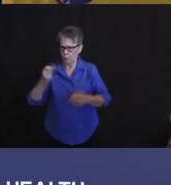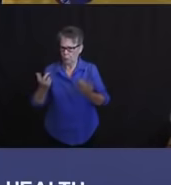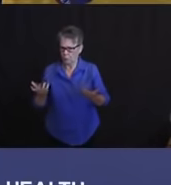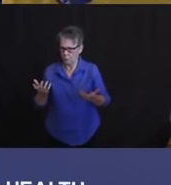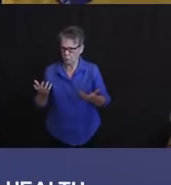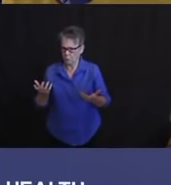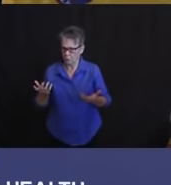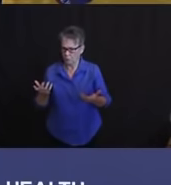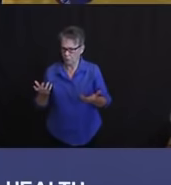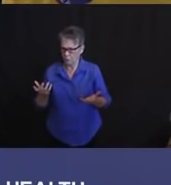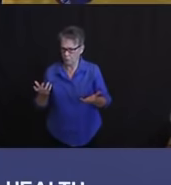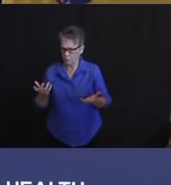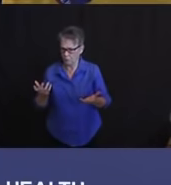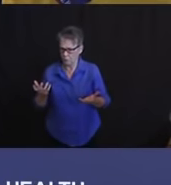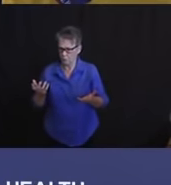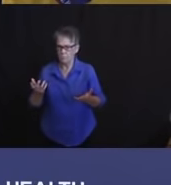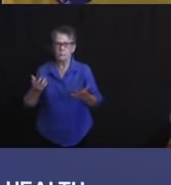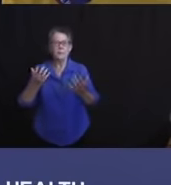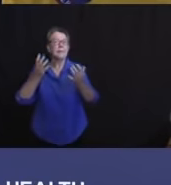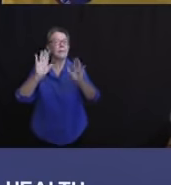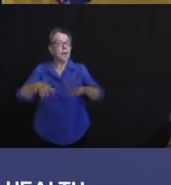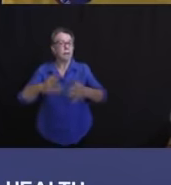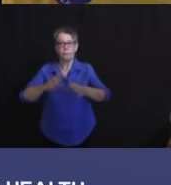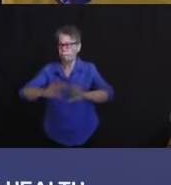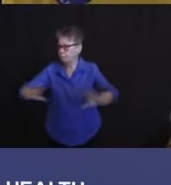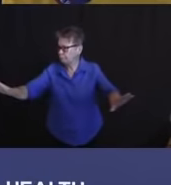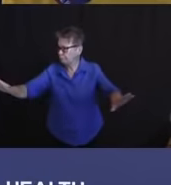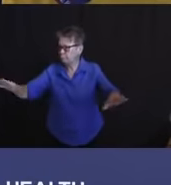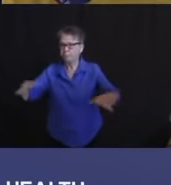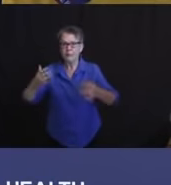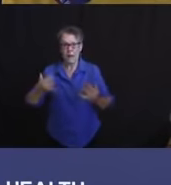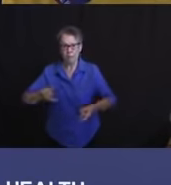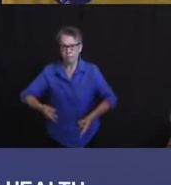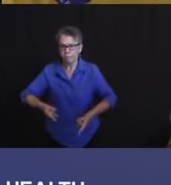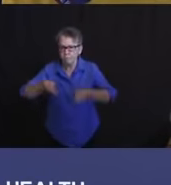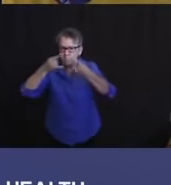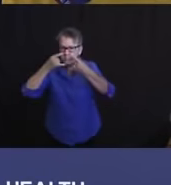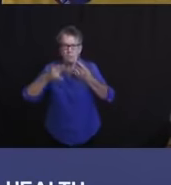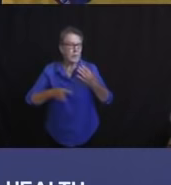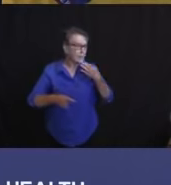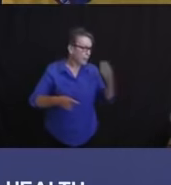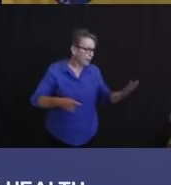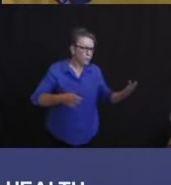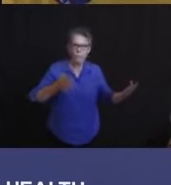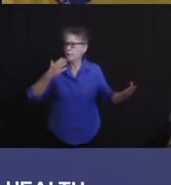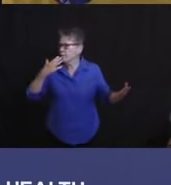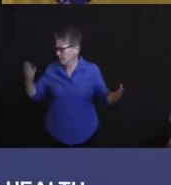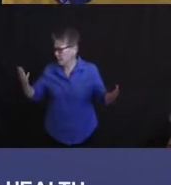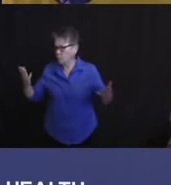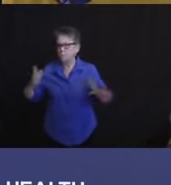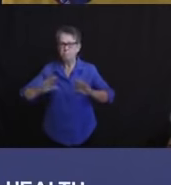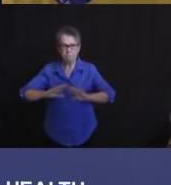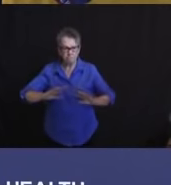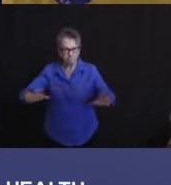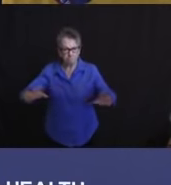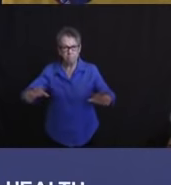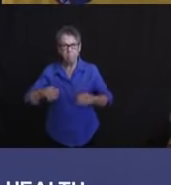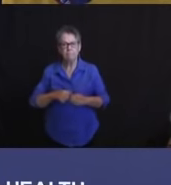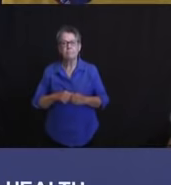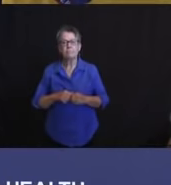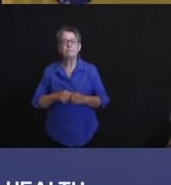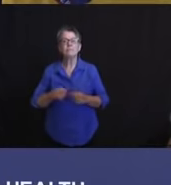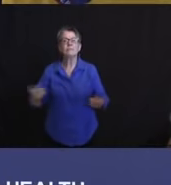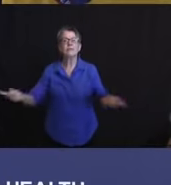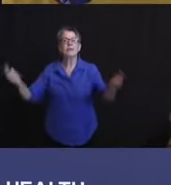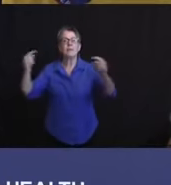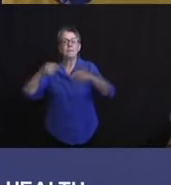has taken Matt, Mahan, and the team. We'll be back, unless you hear otherwise, at 1 o'clock tomorrow. Mahan?